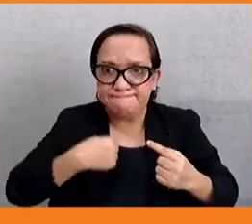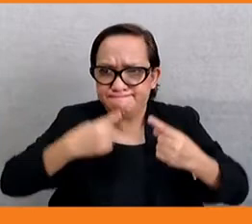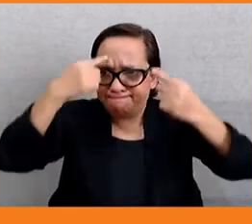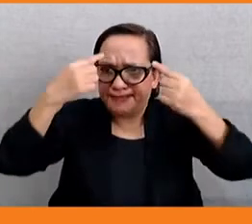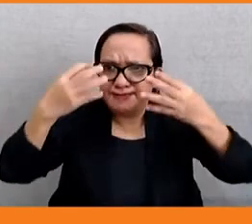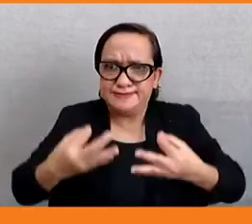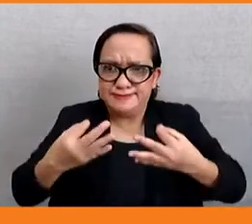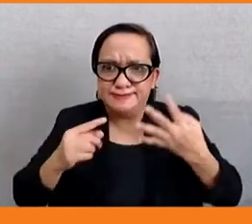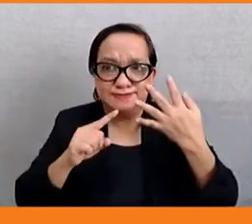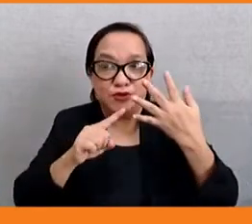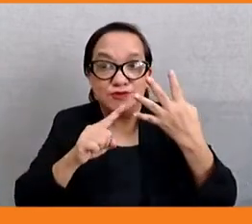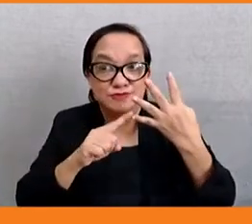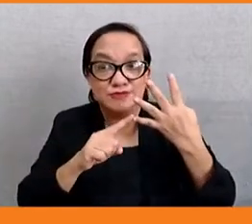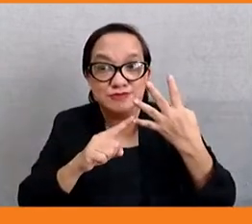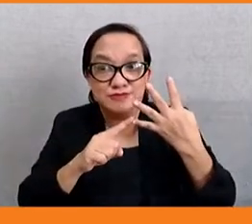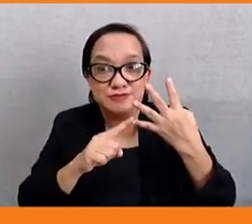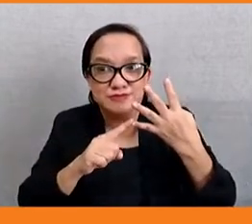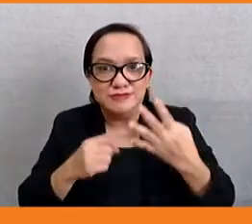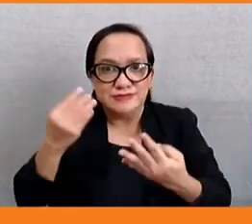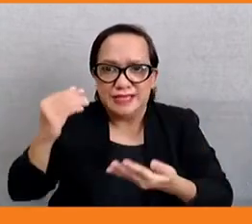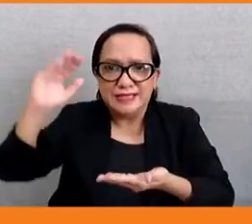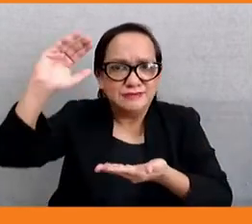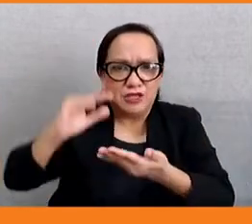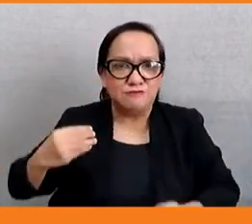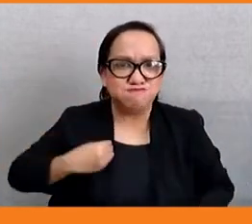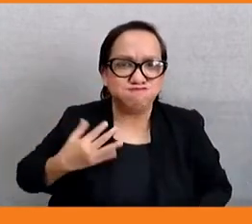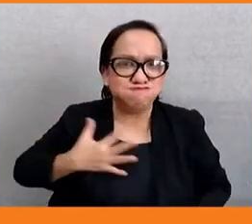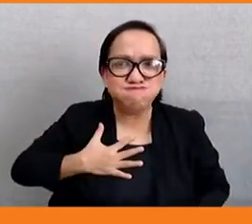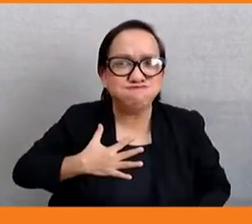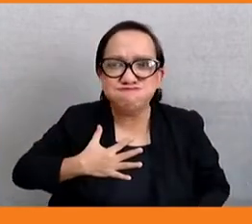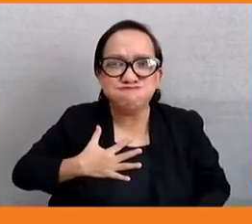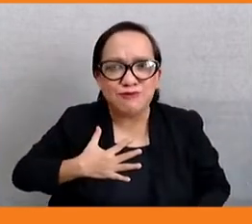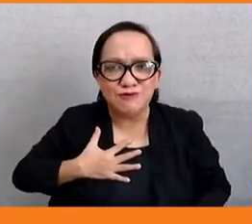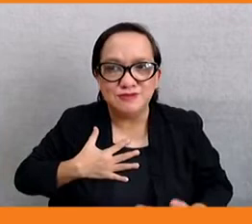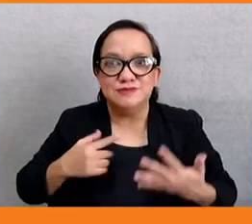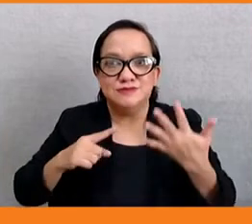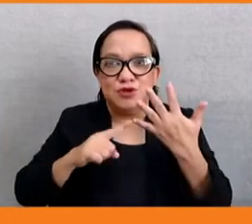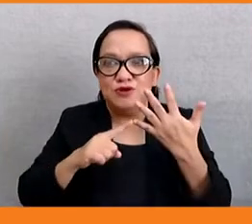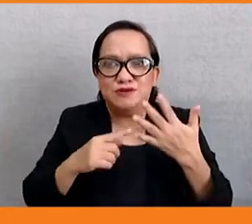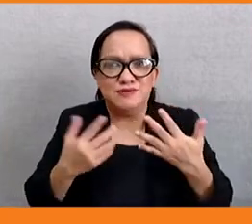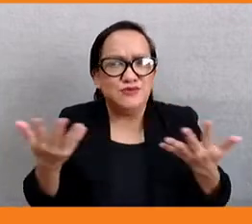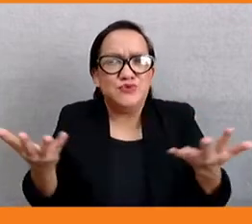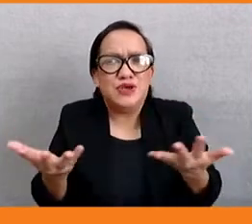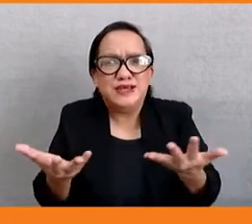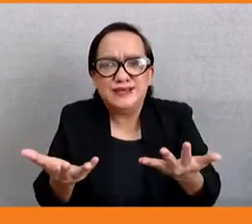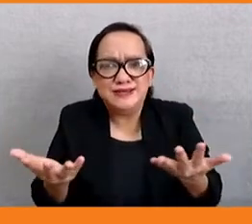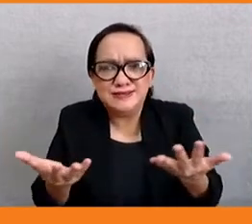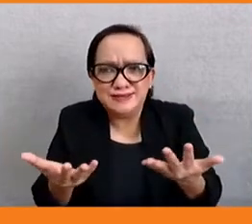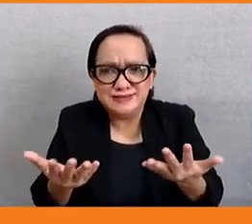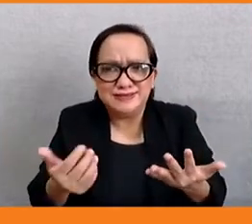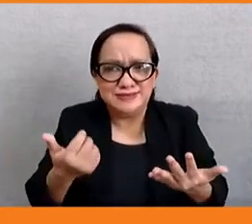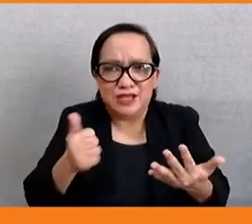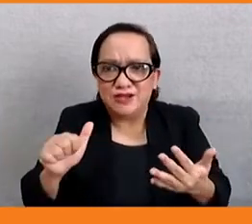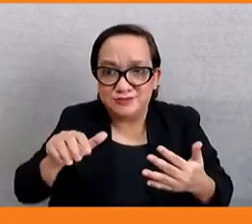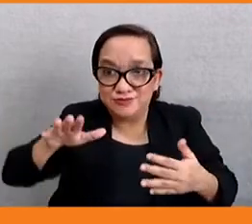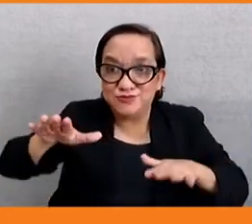reduction, and 5, resilience to external shocks. We recognize the emerging issues and the